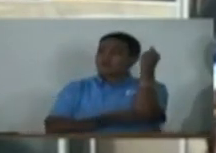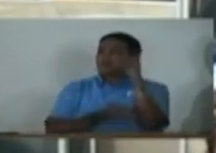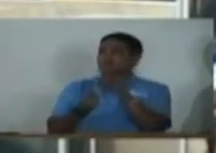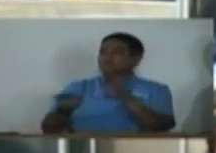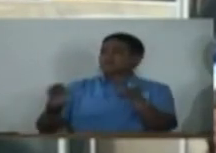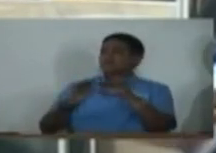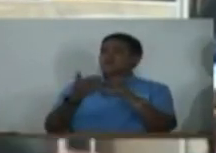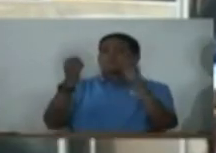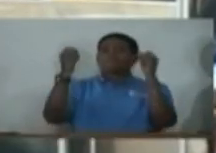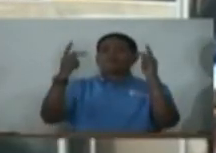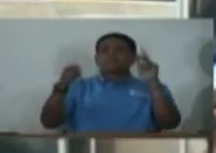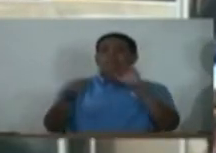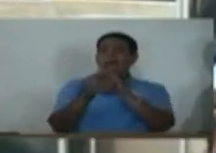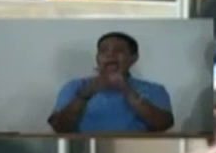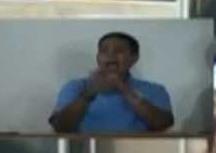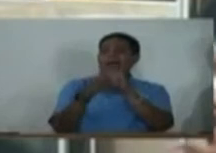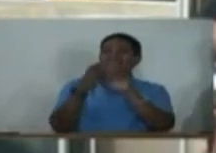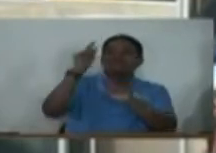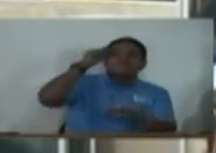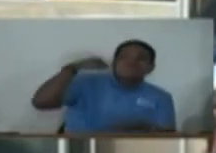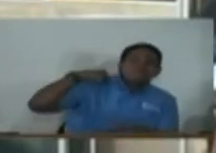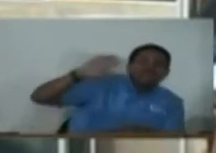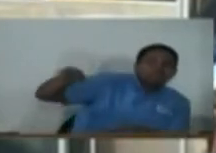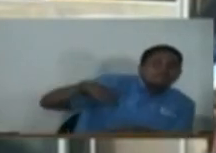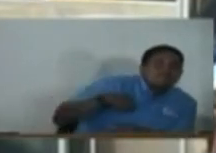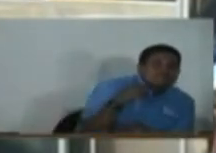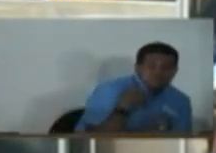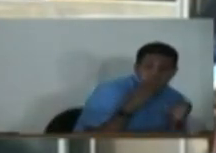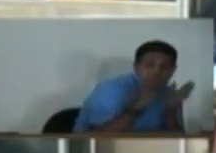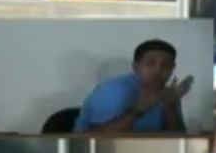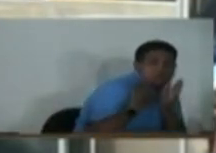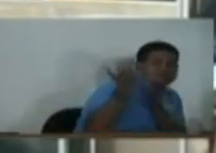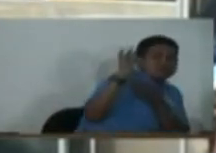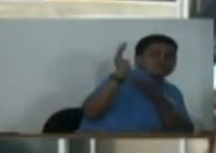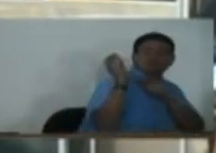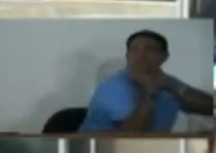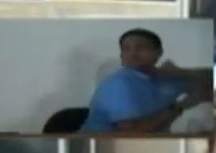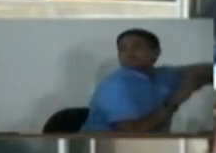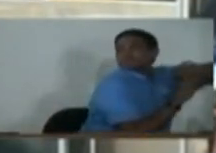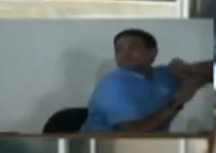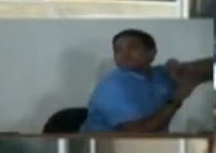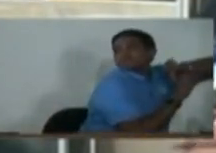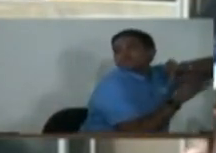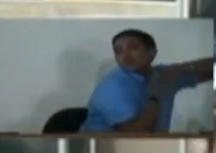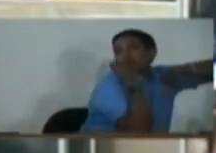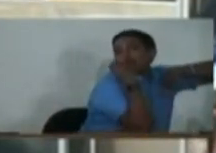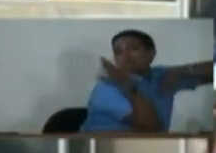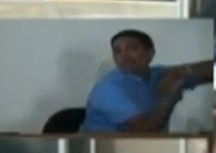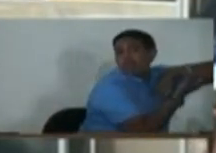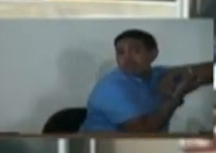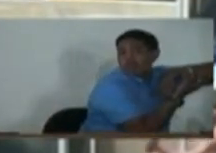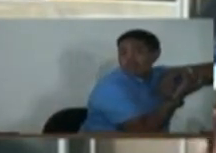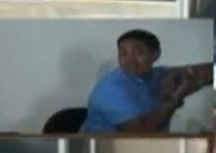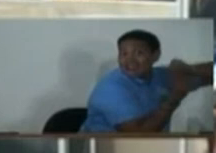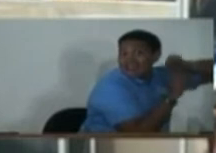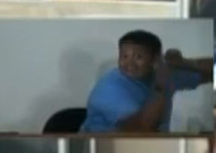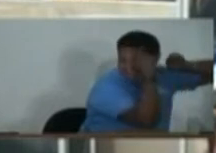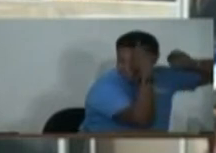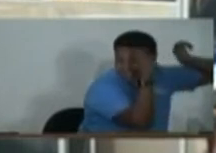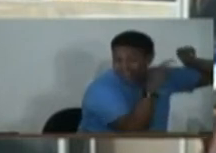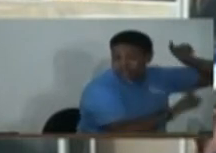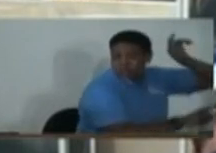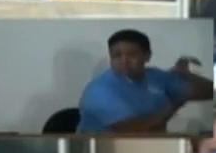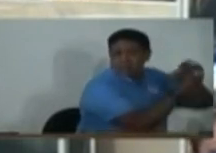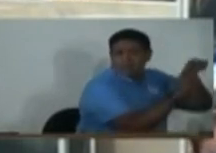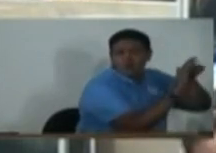want to hide away from the state, stay informal, but in issues like these, when we have a